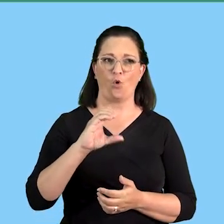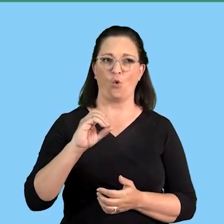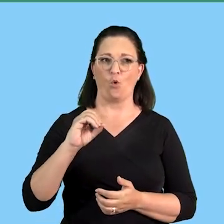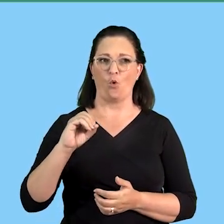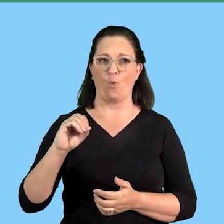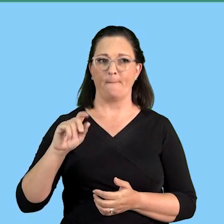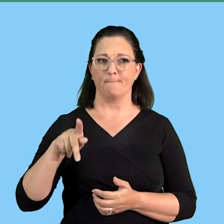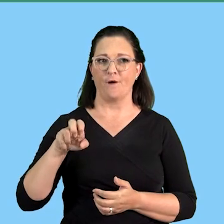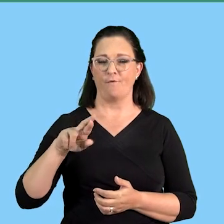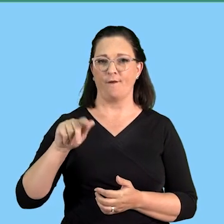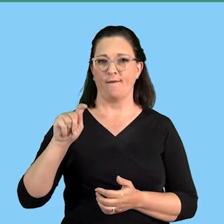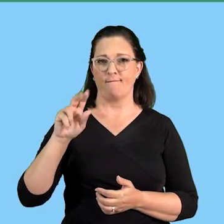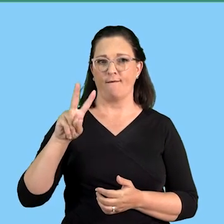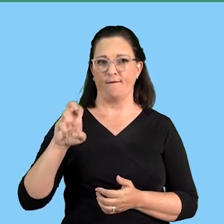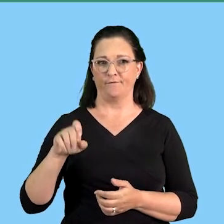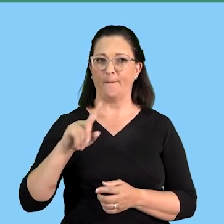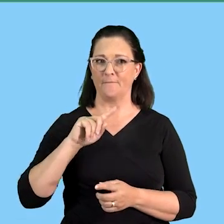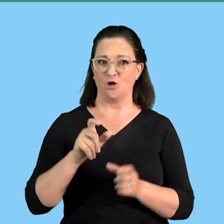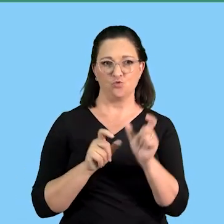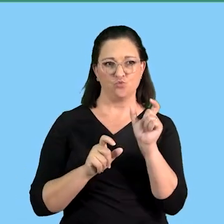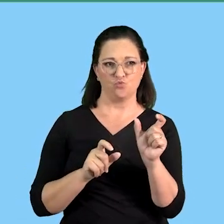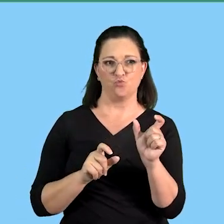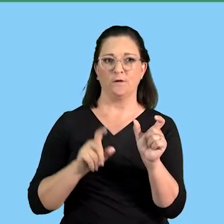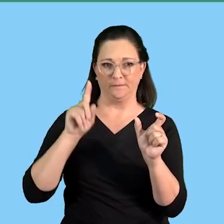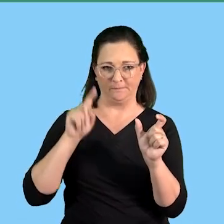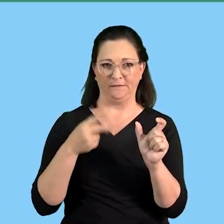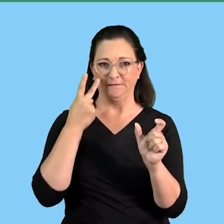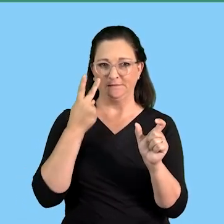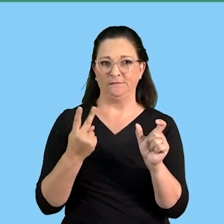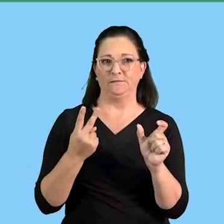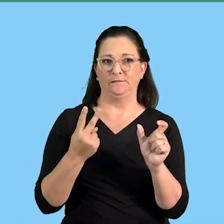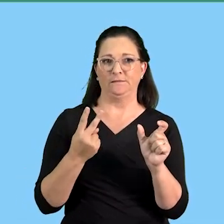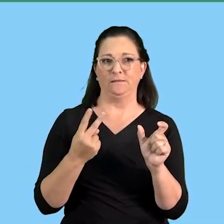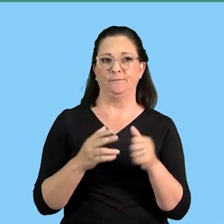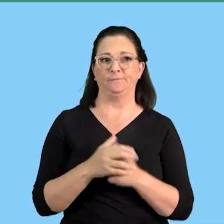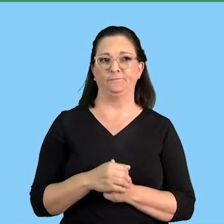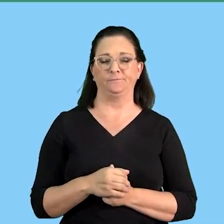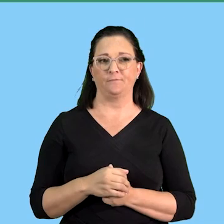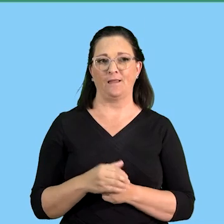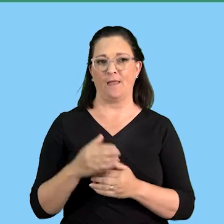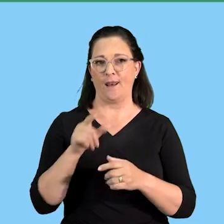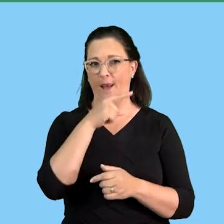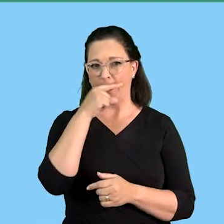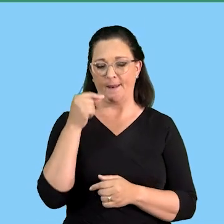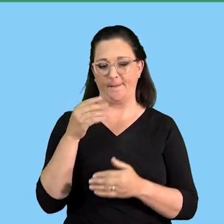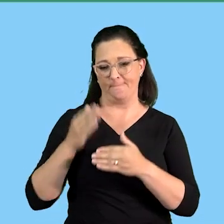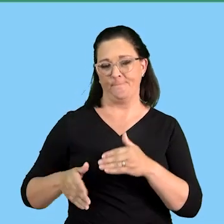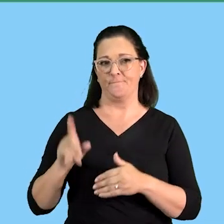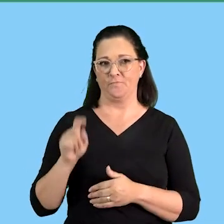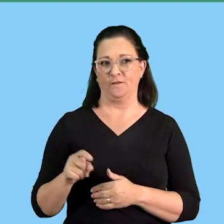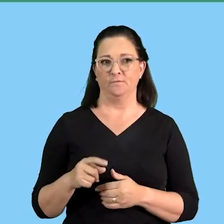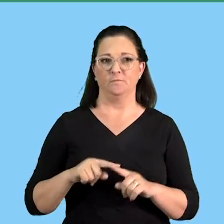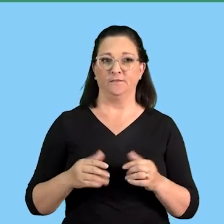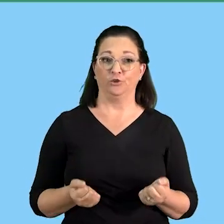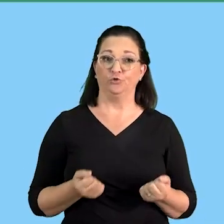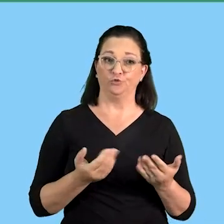word cooperative limited must appear at the end of the name of a cooperative, and they are motivated by service rather